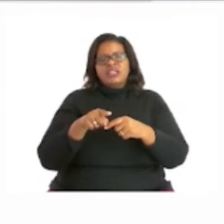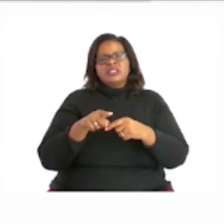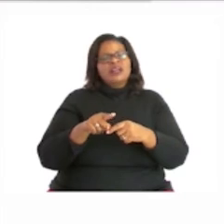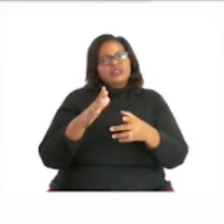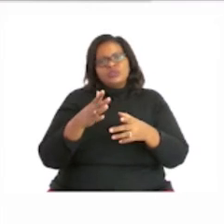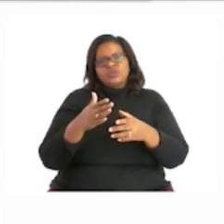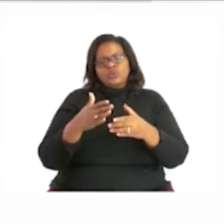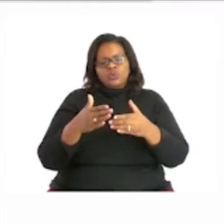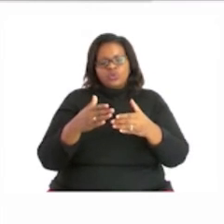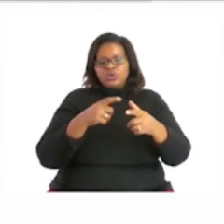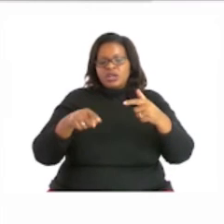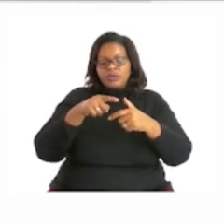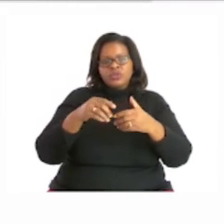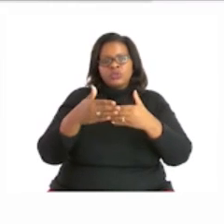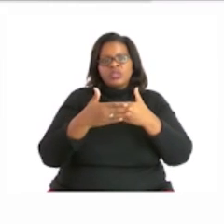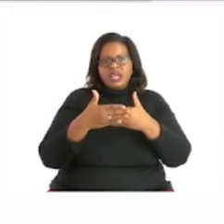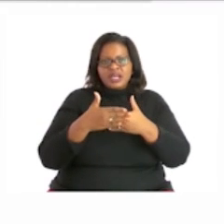5,000.